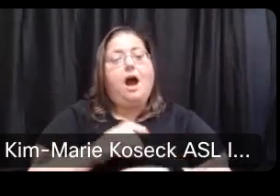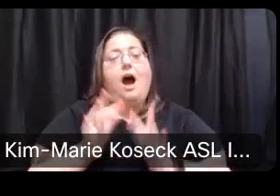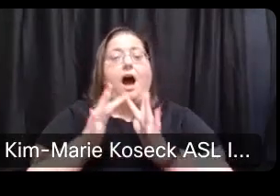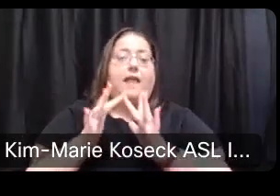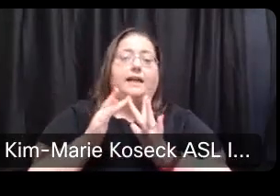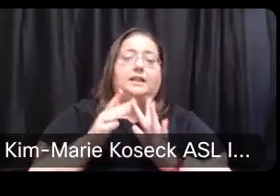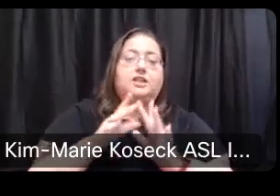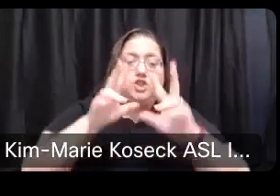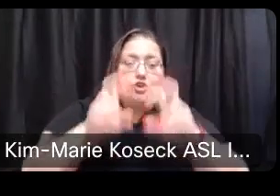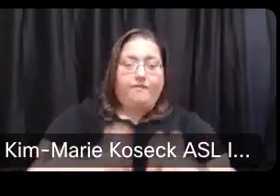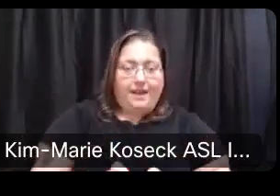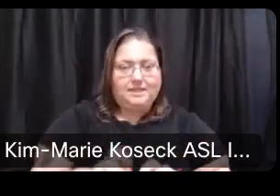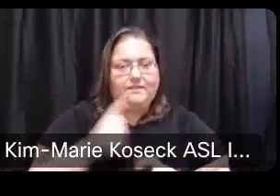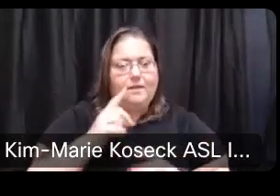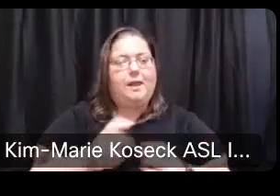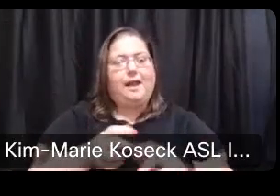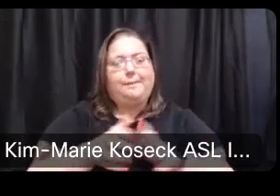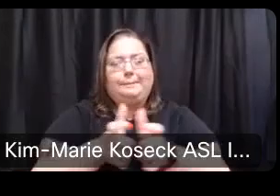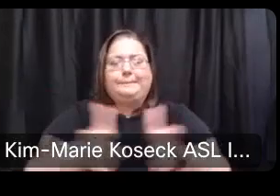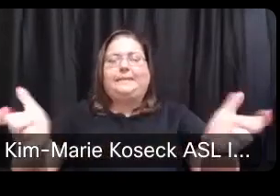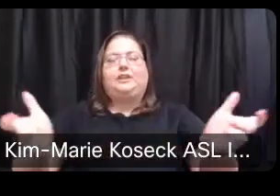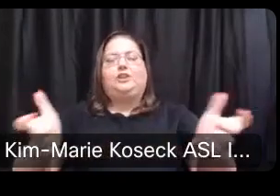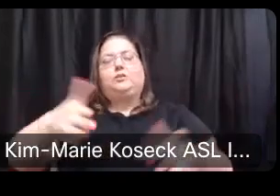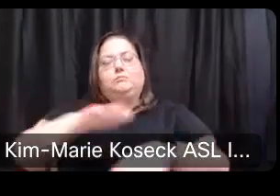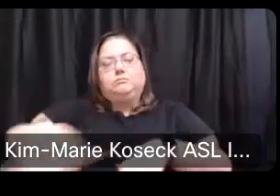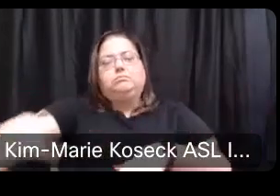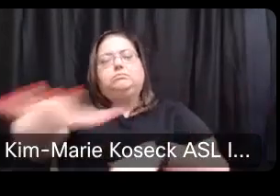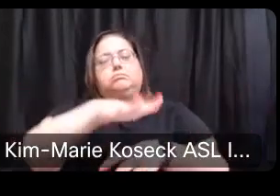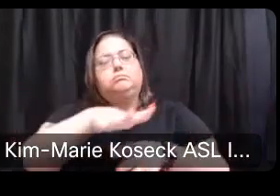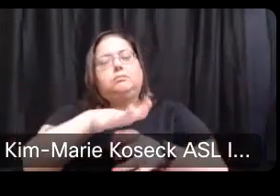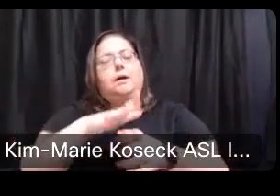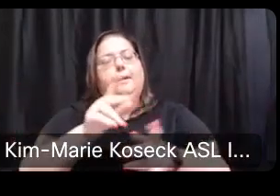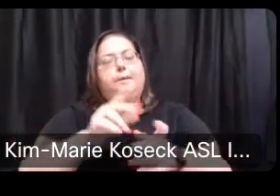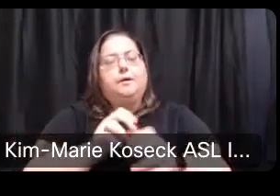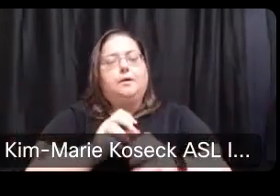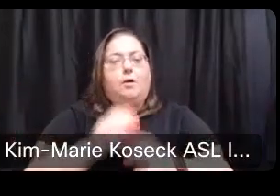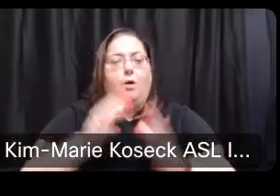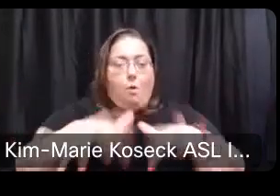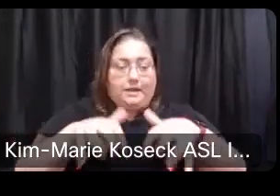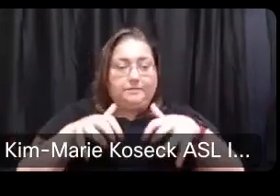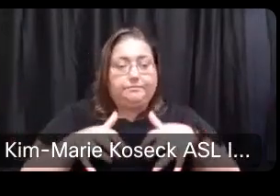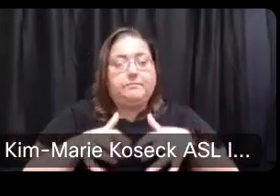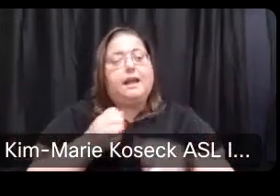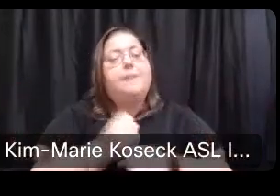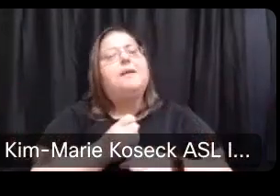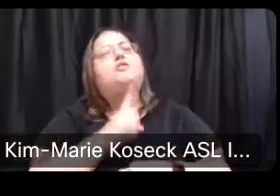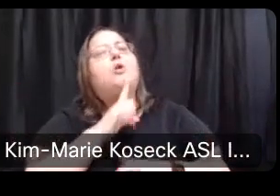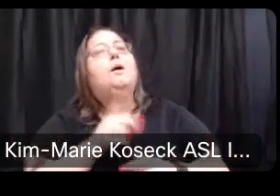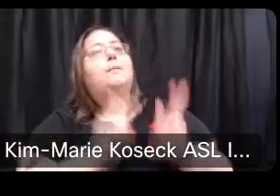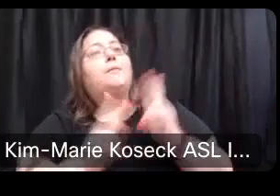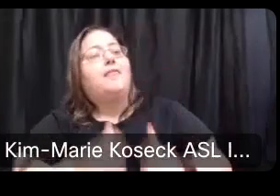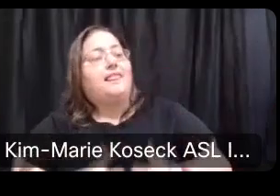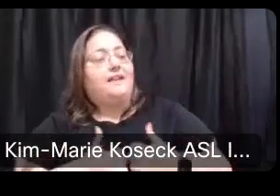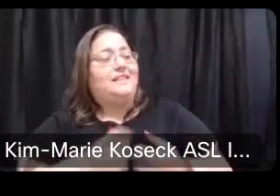gathering input from a broader audience. Interactive mapping tools were also used, enabling residents to pinpoint specific